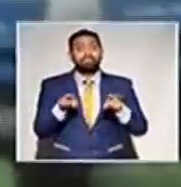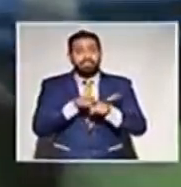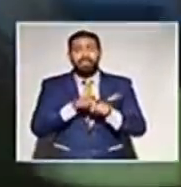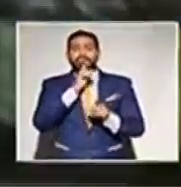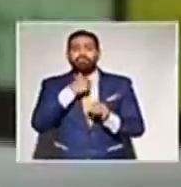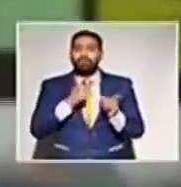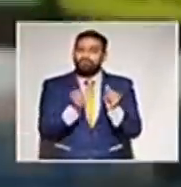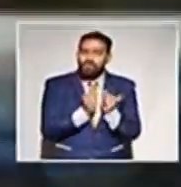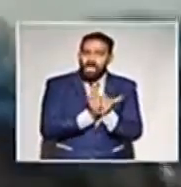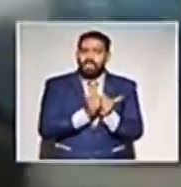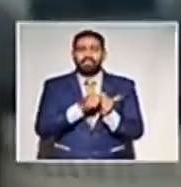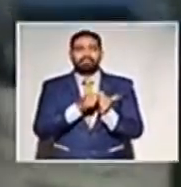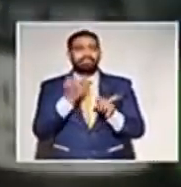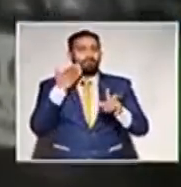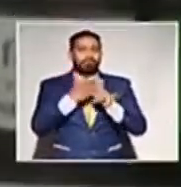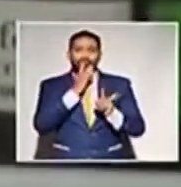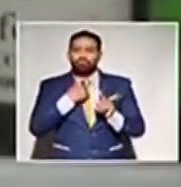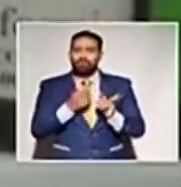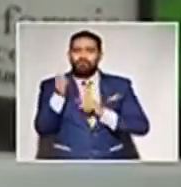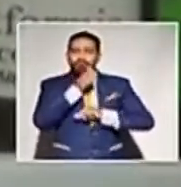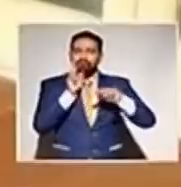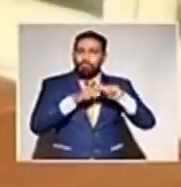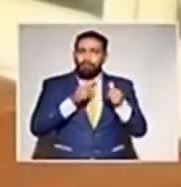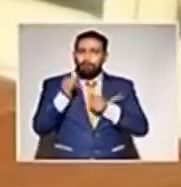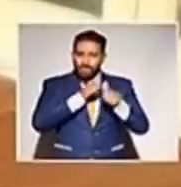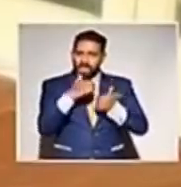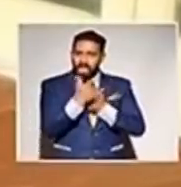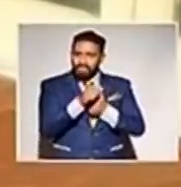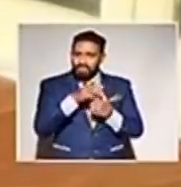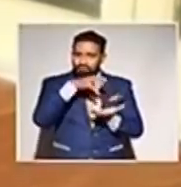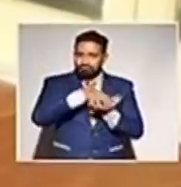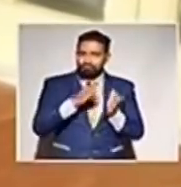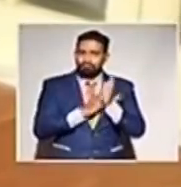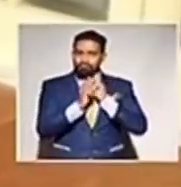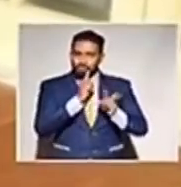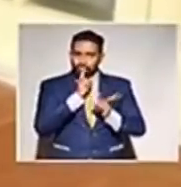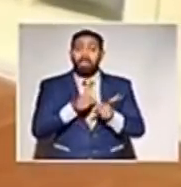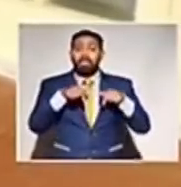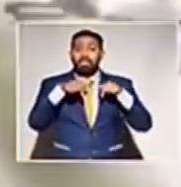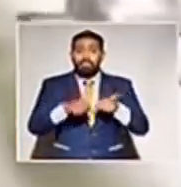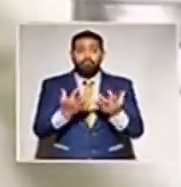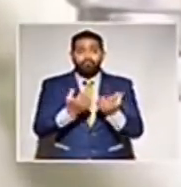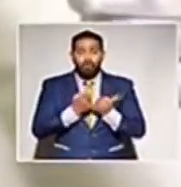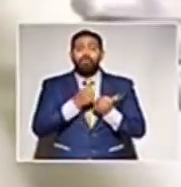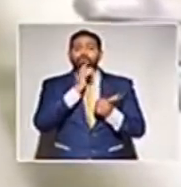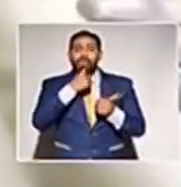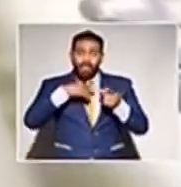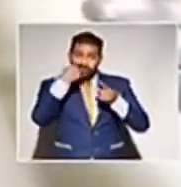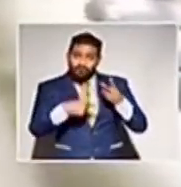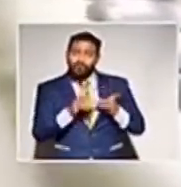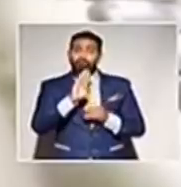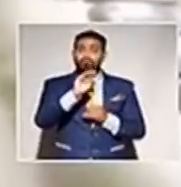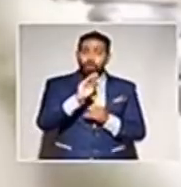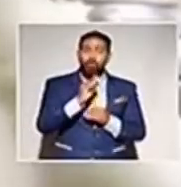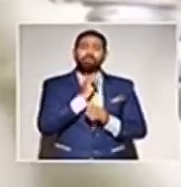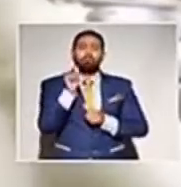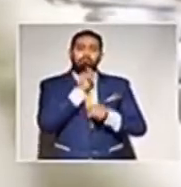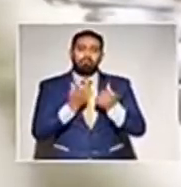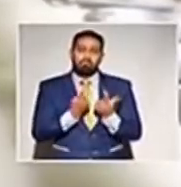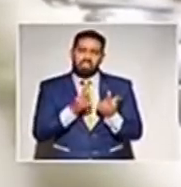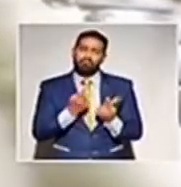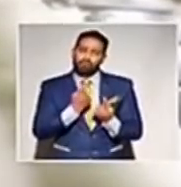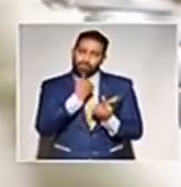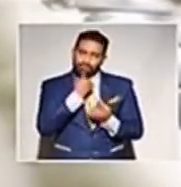of Pharmaceuticals said there is a shortage of about 40 medicines at present. The State Ministry's Secretary Dr. Saman Ratnayaka